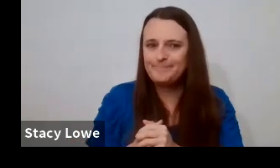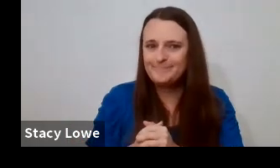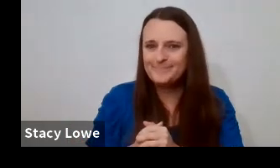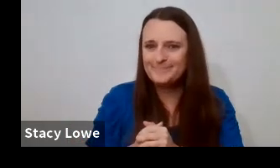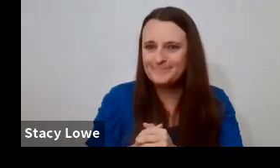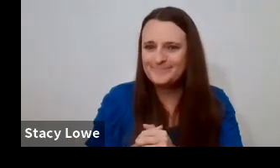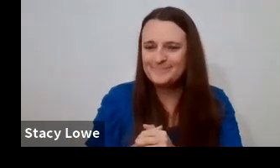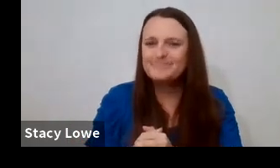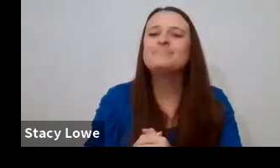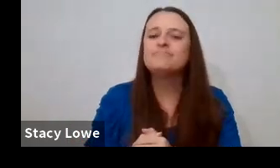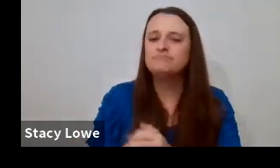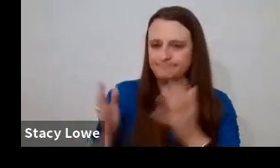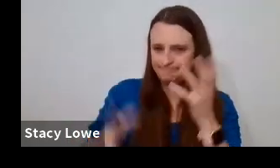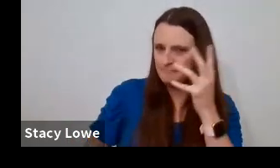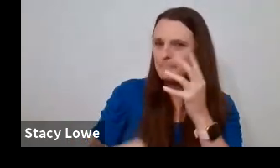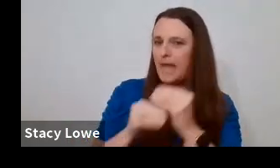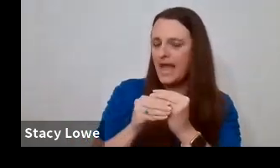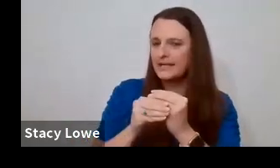comes that form.